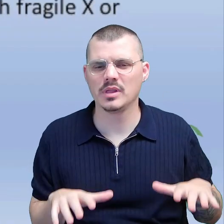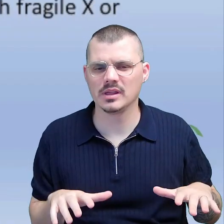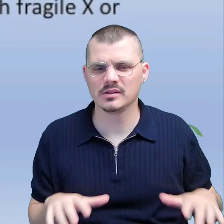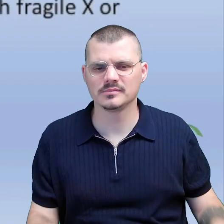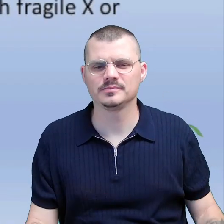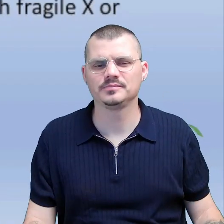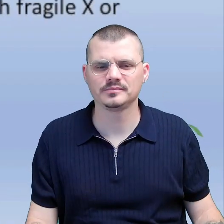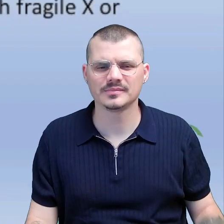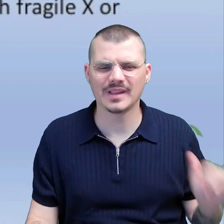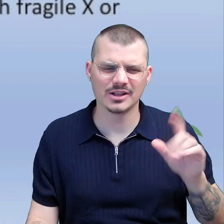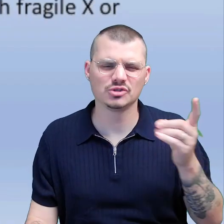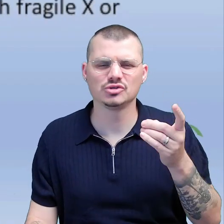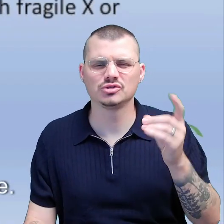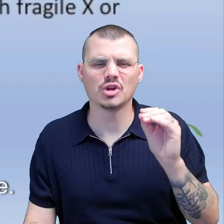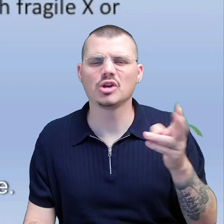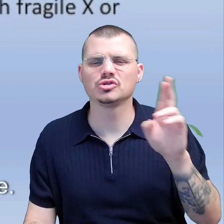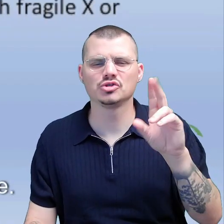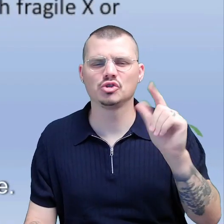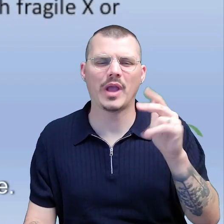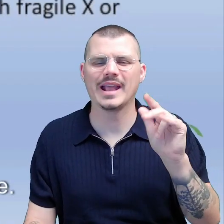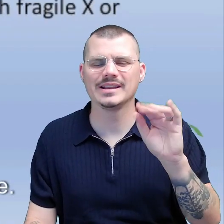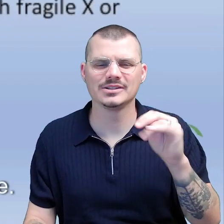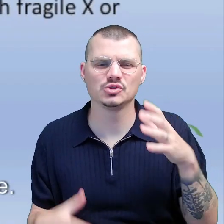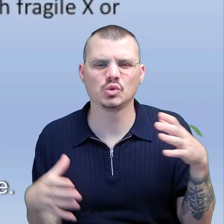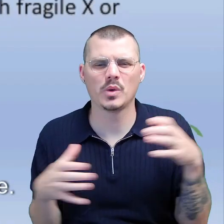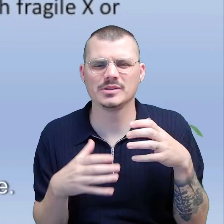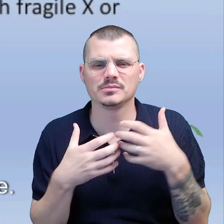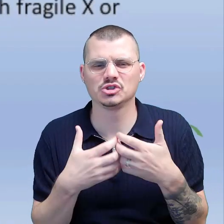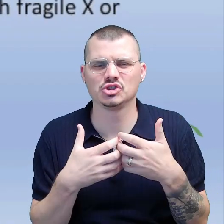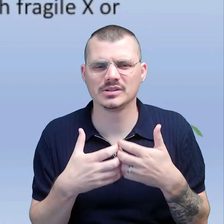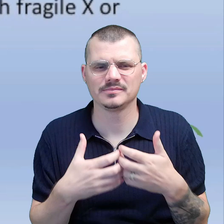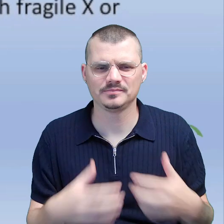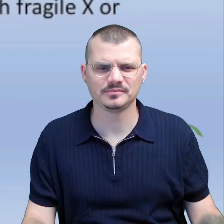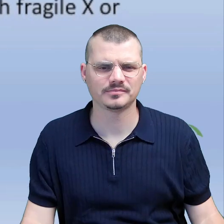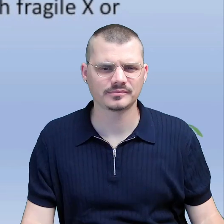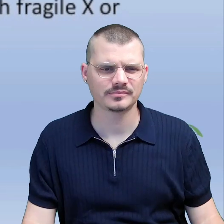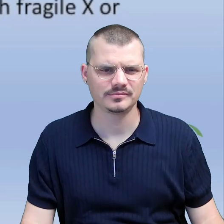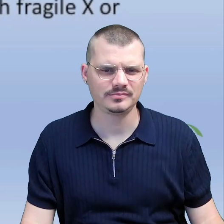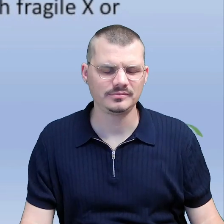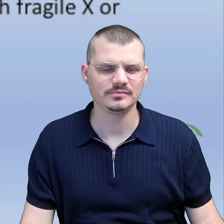can be soothing, like Dr. Grandin's squeeze machine.